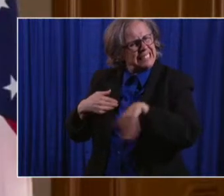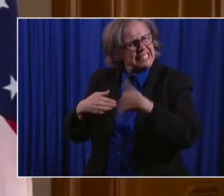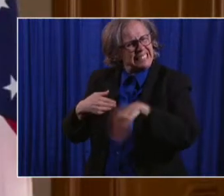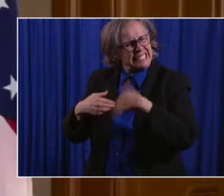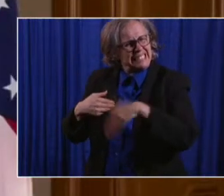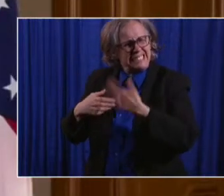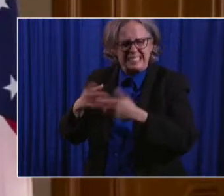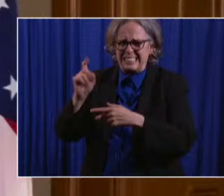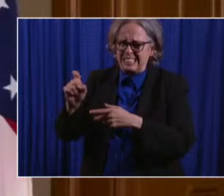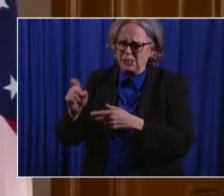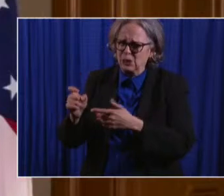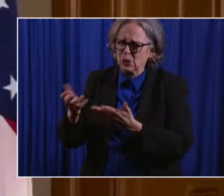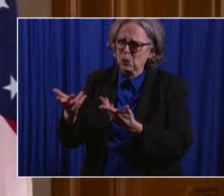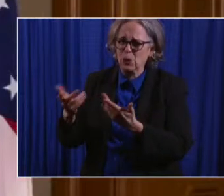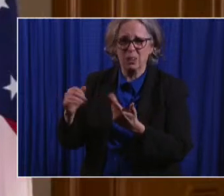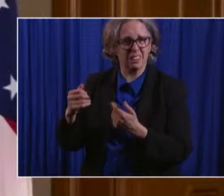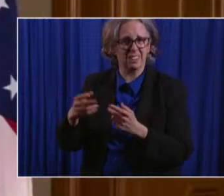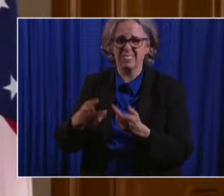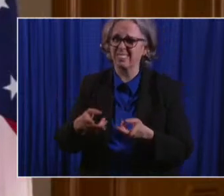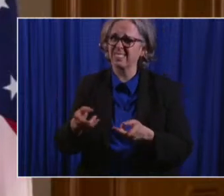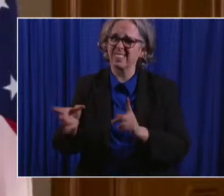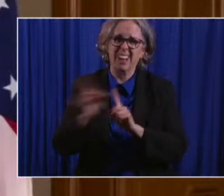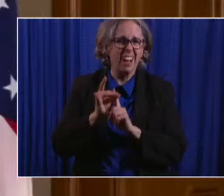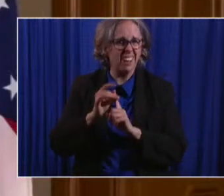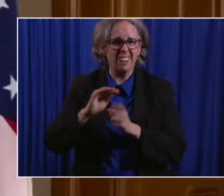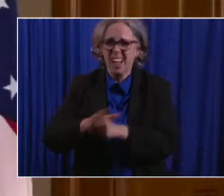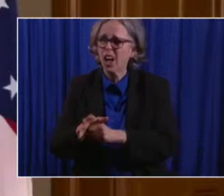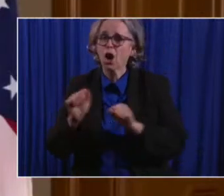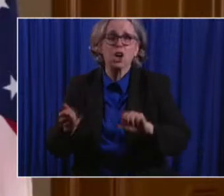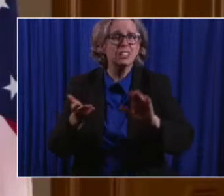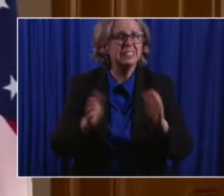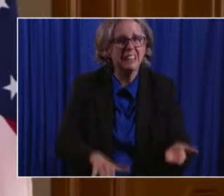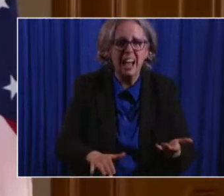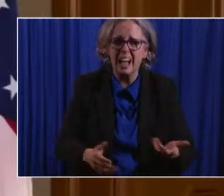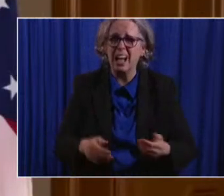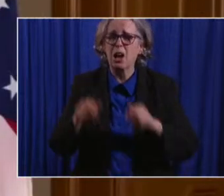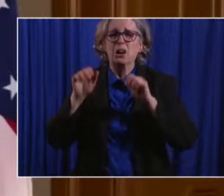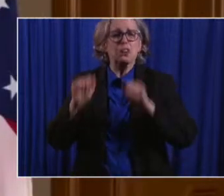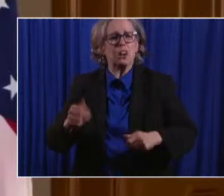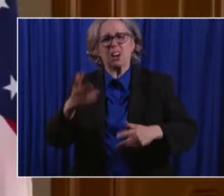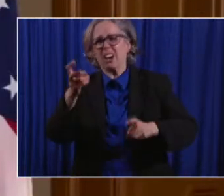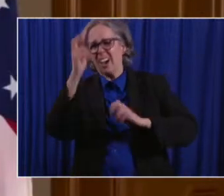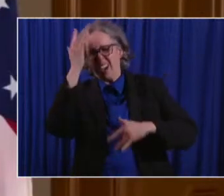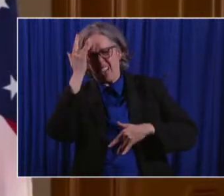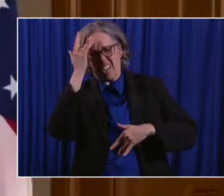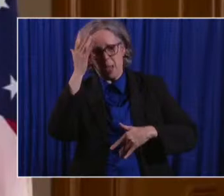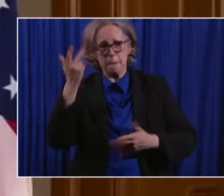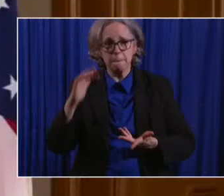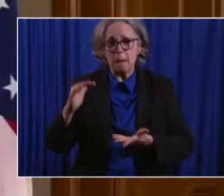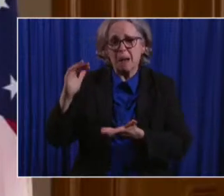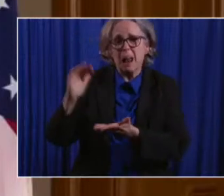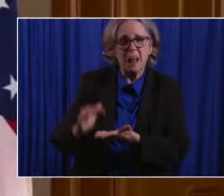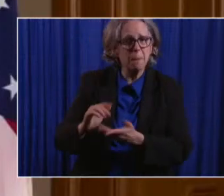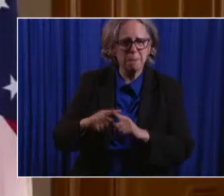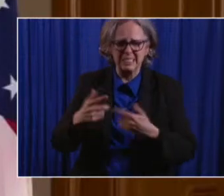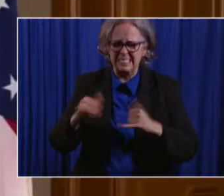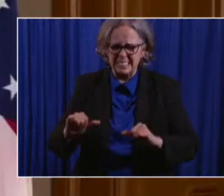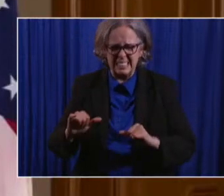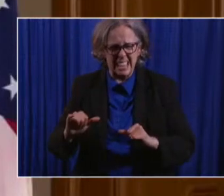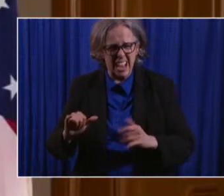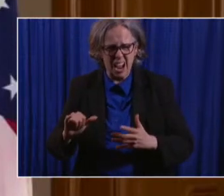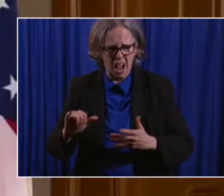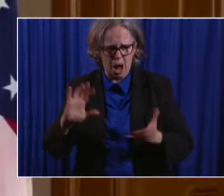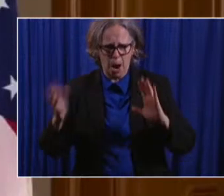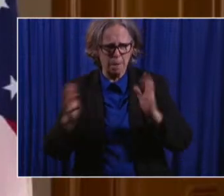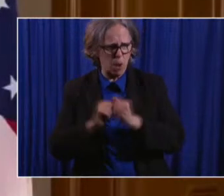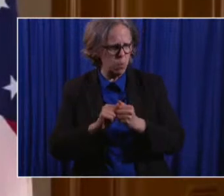see cases, maybe to a lower number, hospitalizations lower, but we still have, as you can see, 700 people,